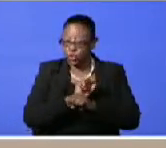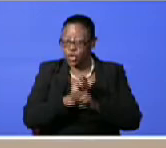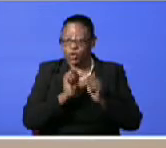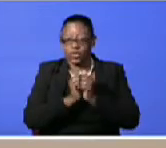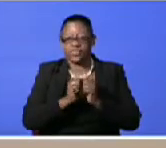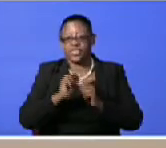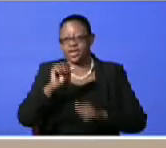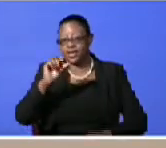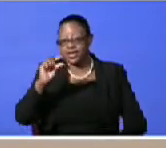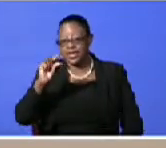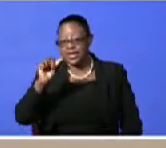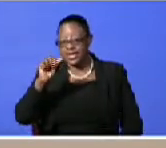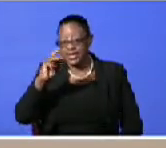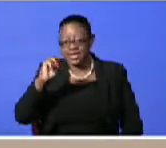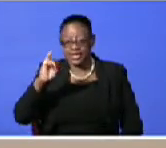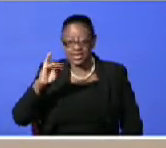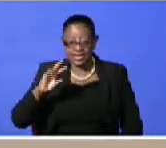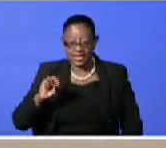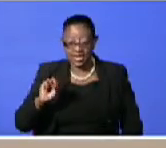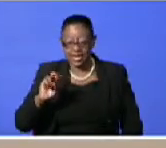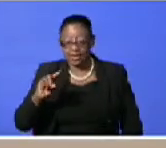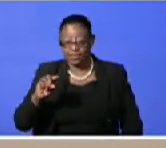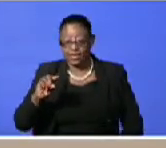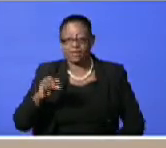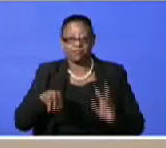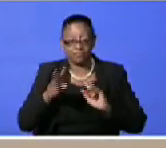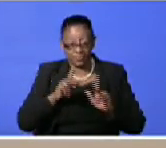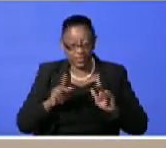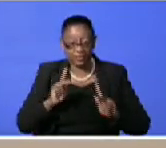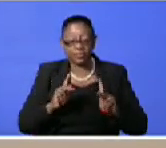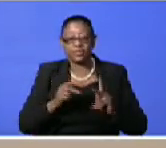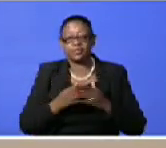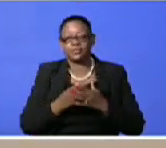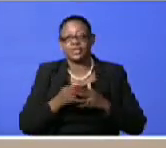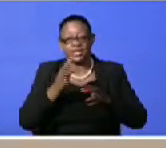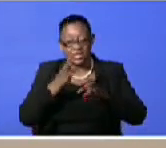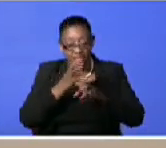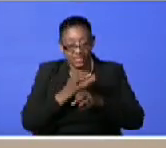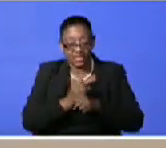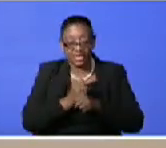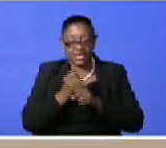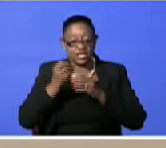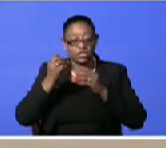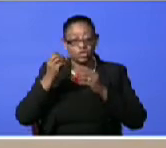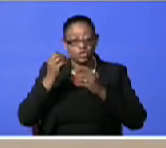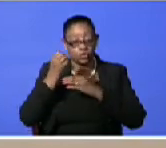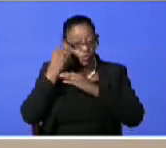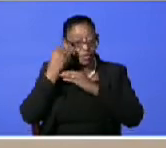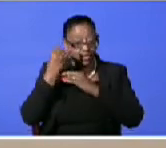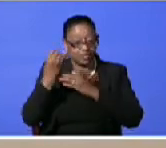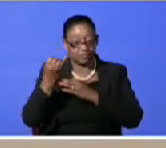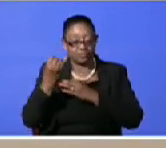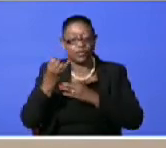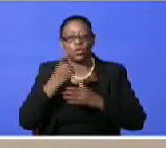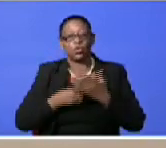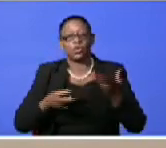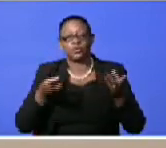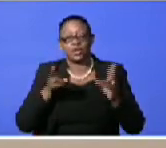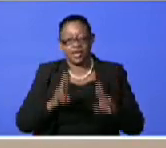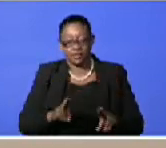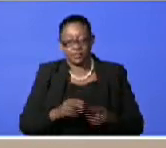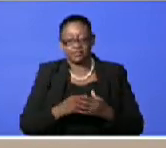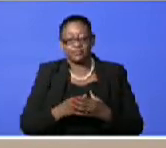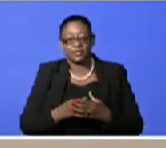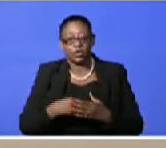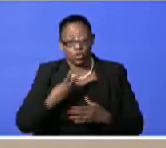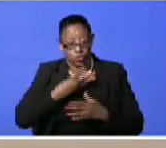that there is compliance and done so in a way that takes into account any concerns that the gaming industry have. We want it to